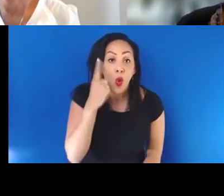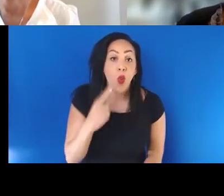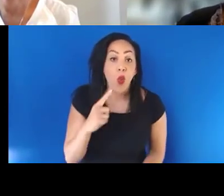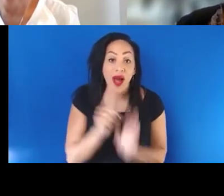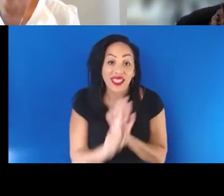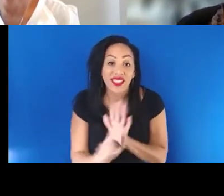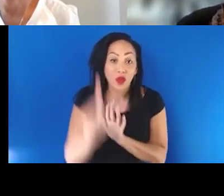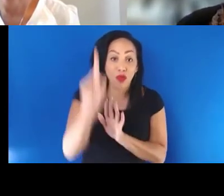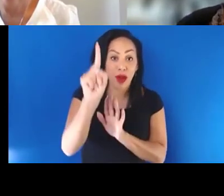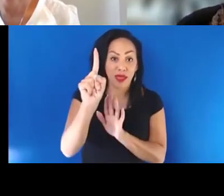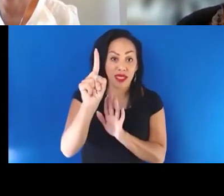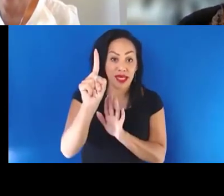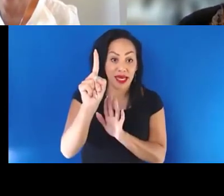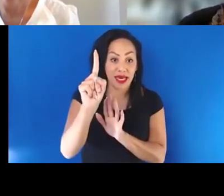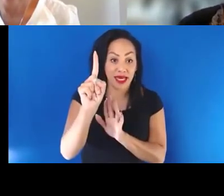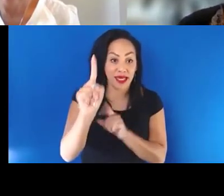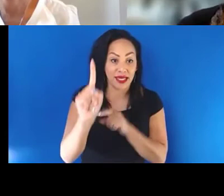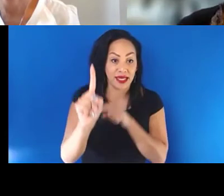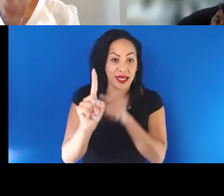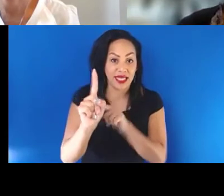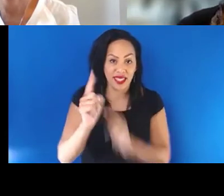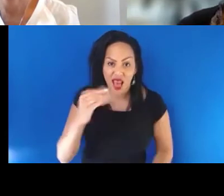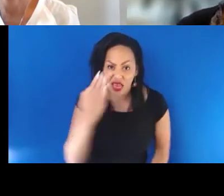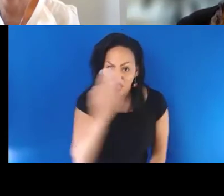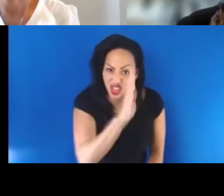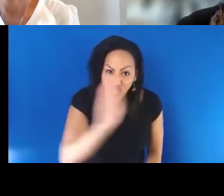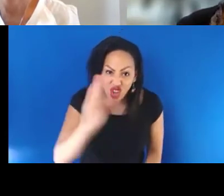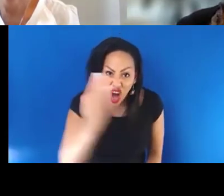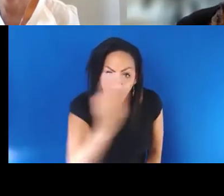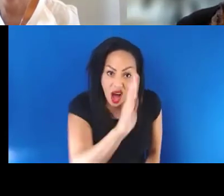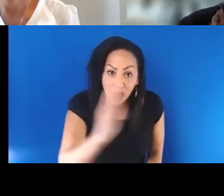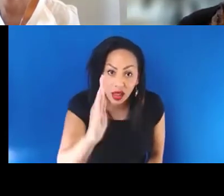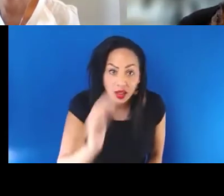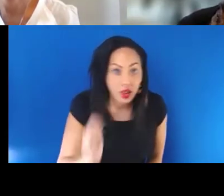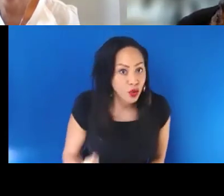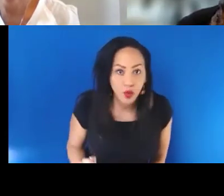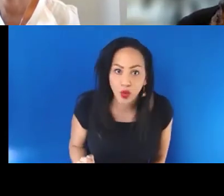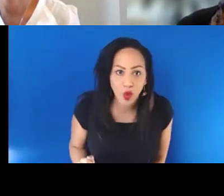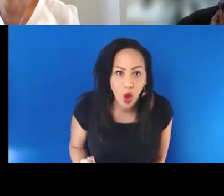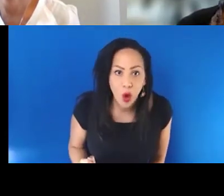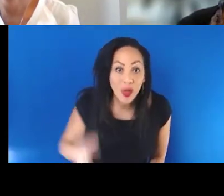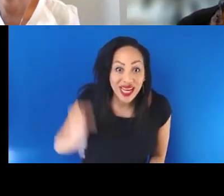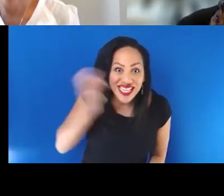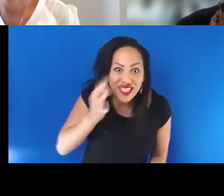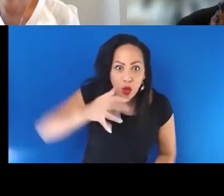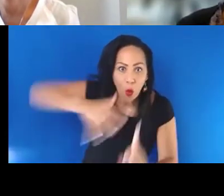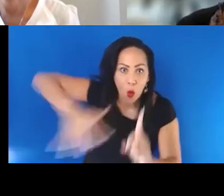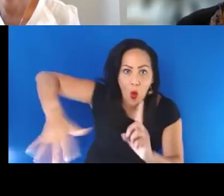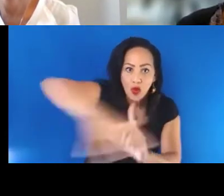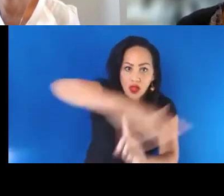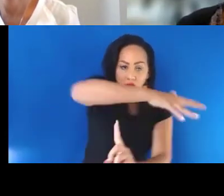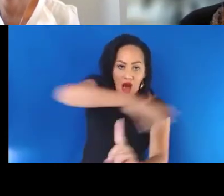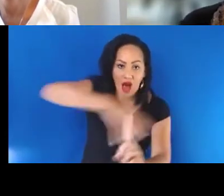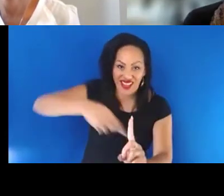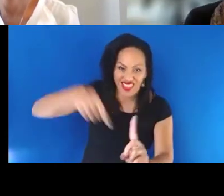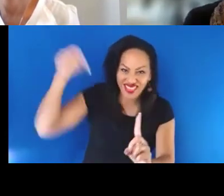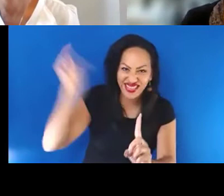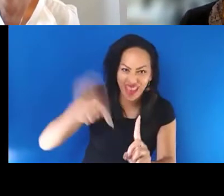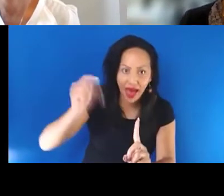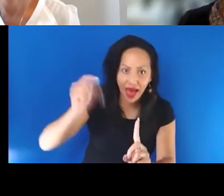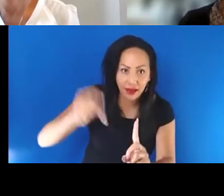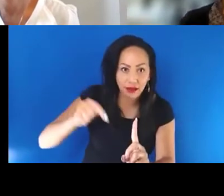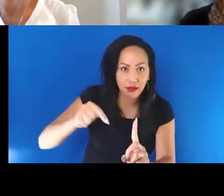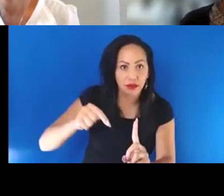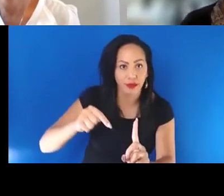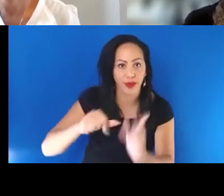shark, it's the water. It's the water that we are swimming in, and we have to recognize that so that we can actually